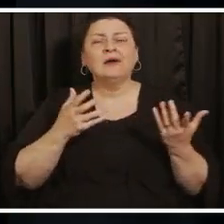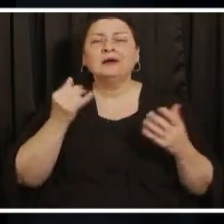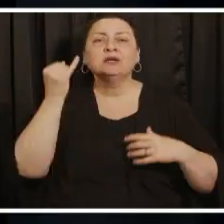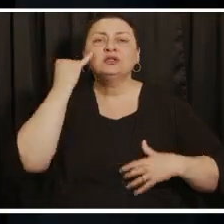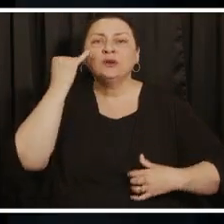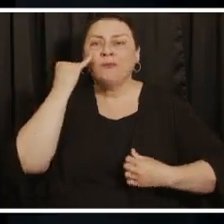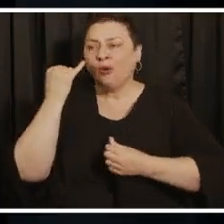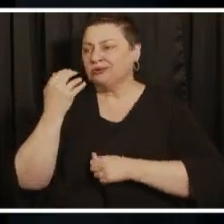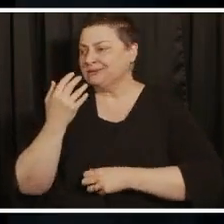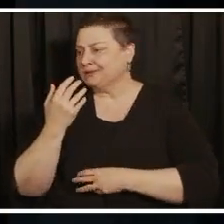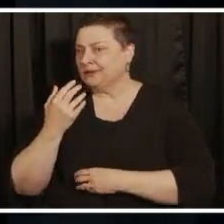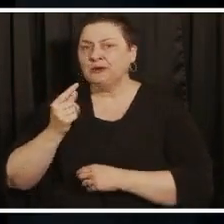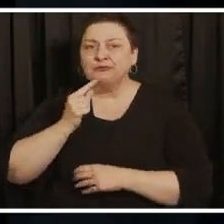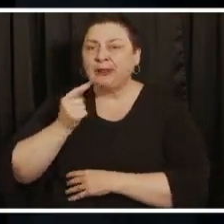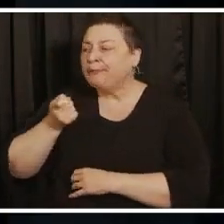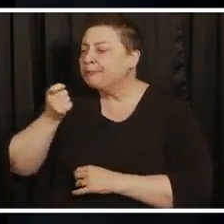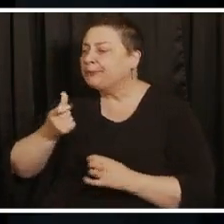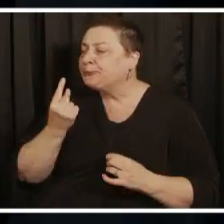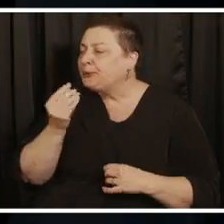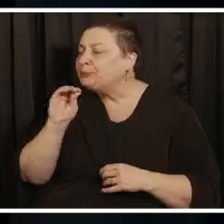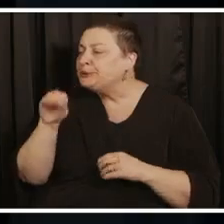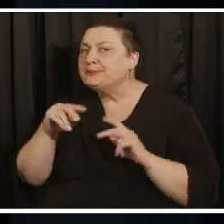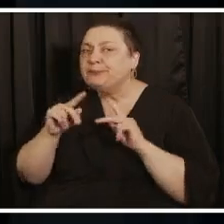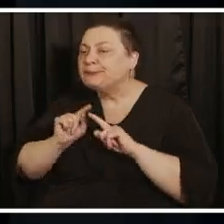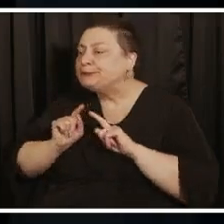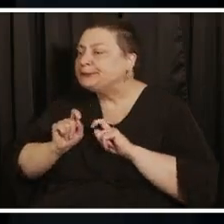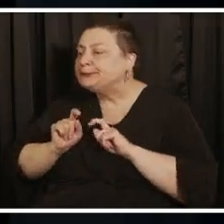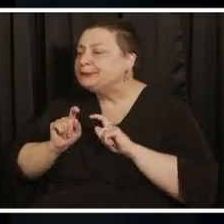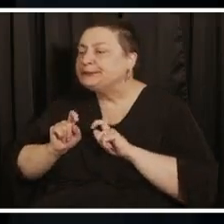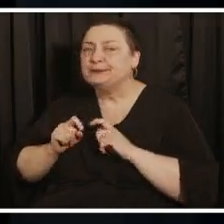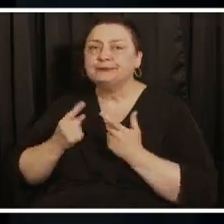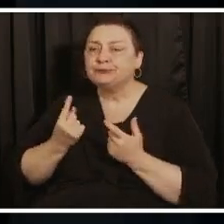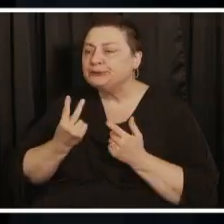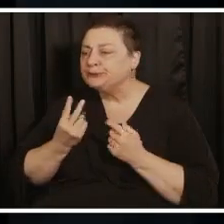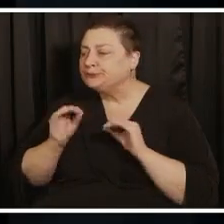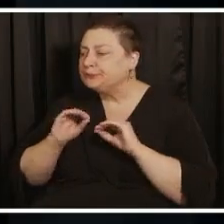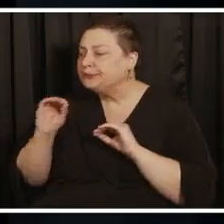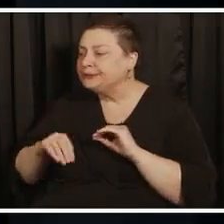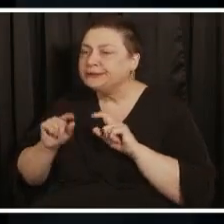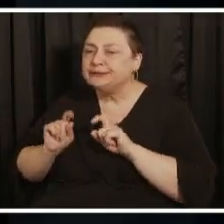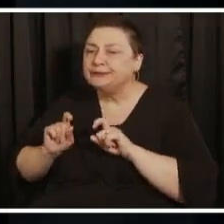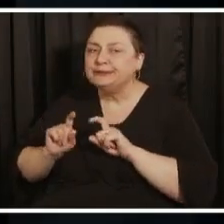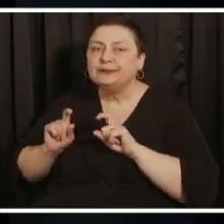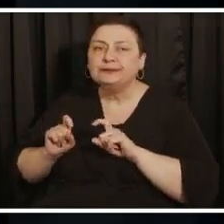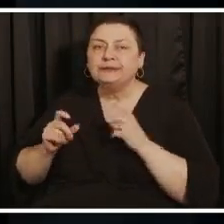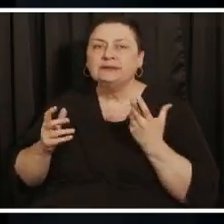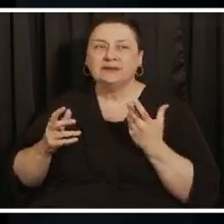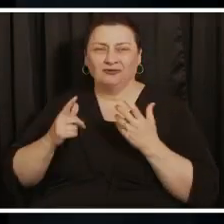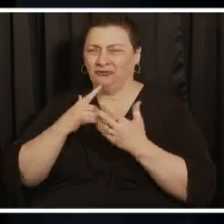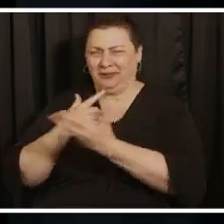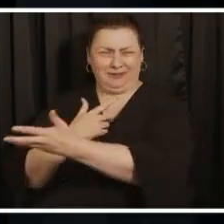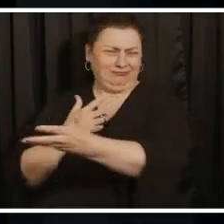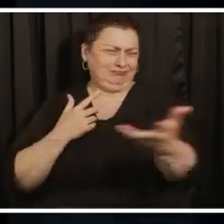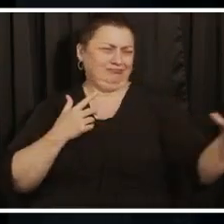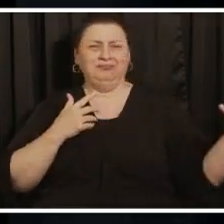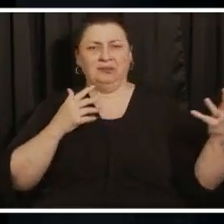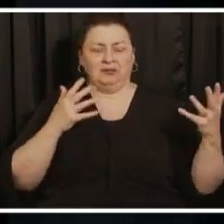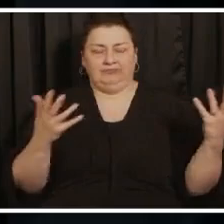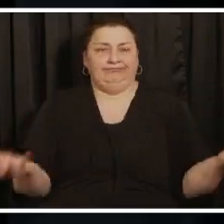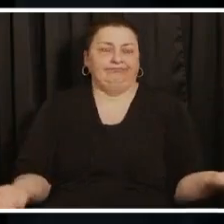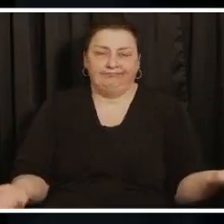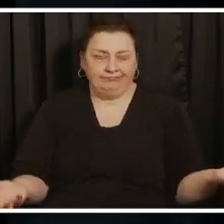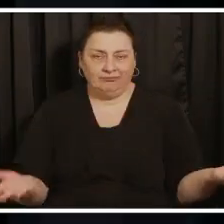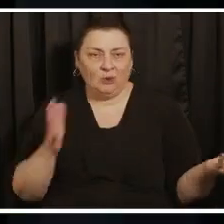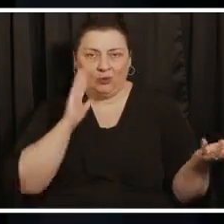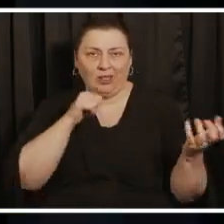good, it does very limited amount of good if 1 or 2% of people participate in that. That's one of the reasons we are trying to align an